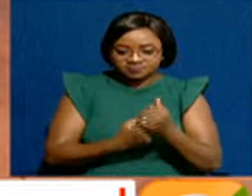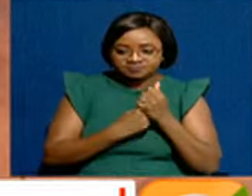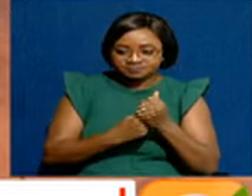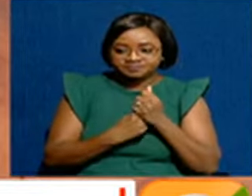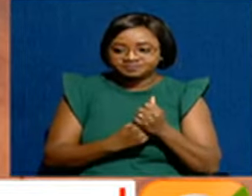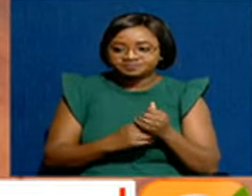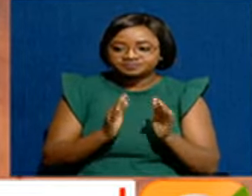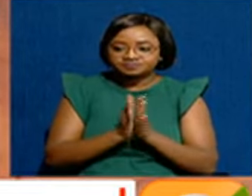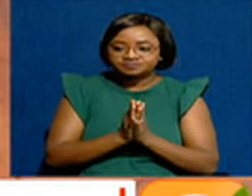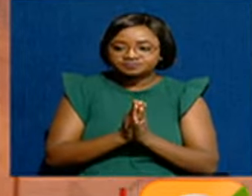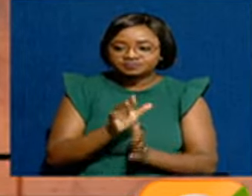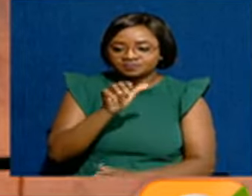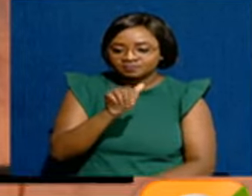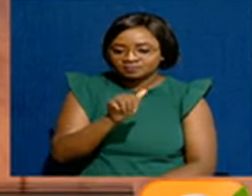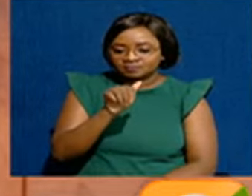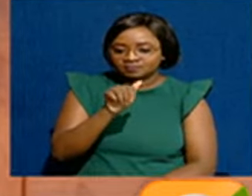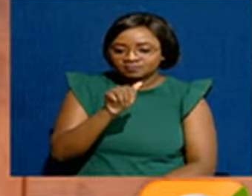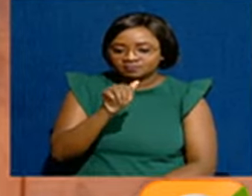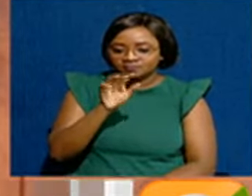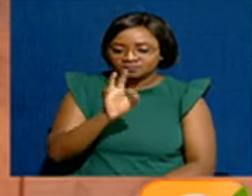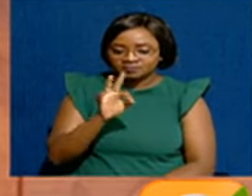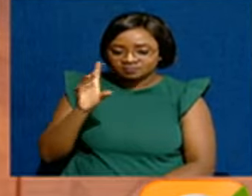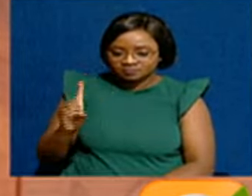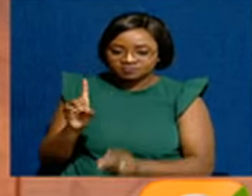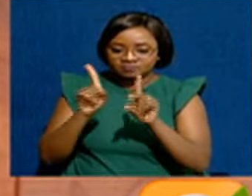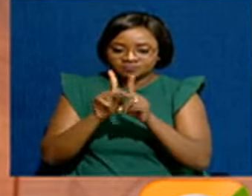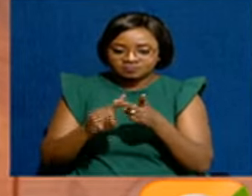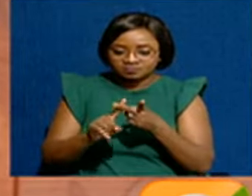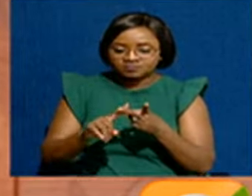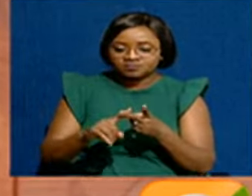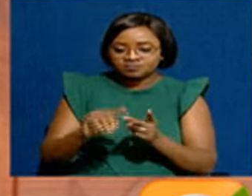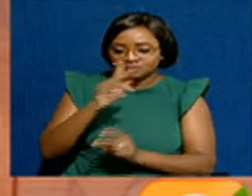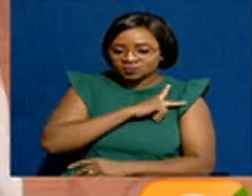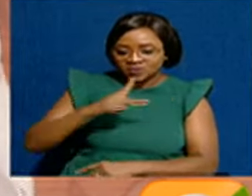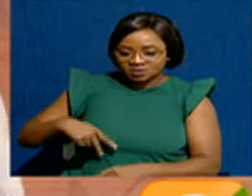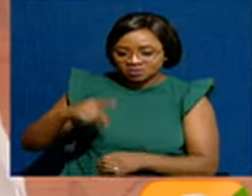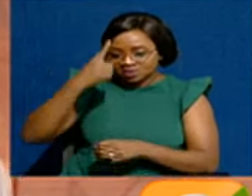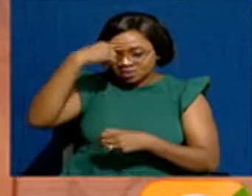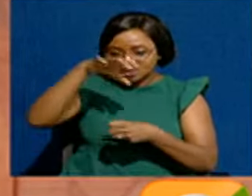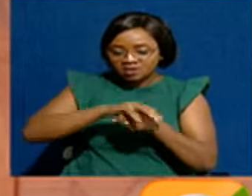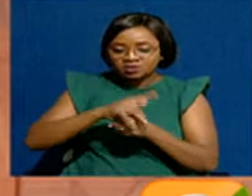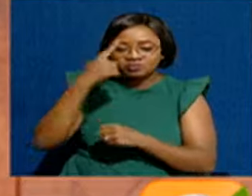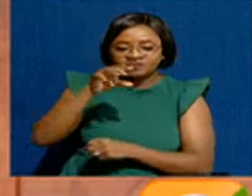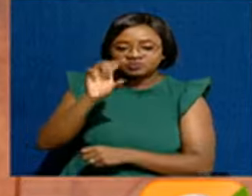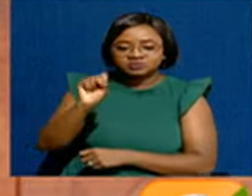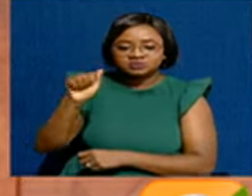AFD and the Kingdom of Saudi to connect another